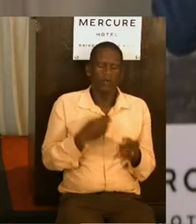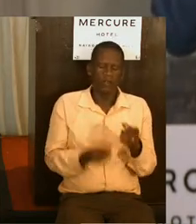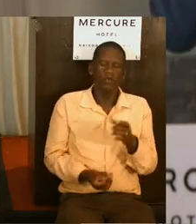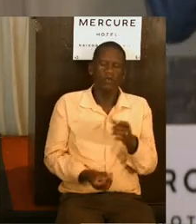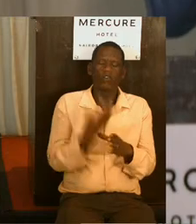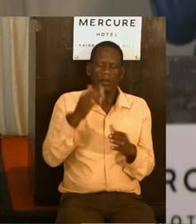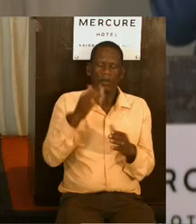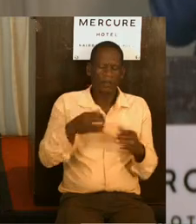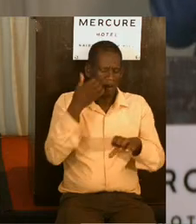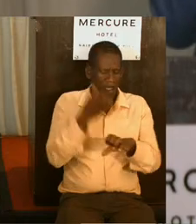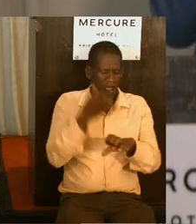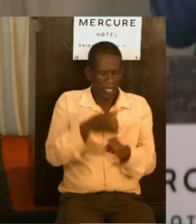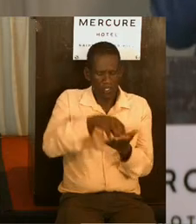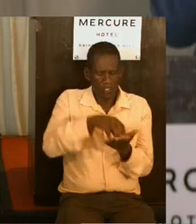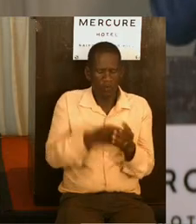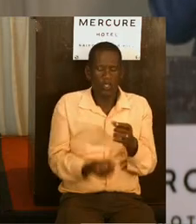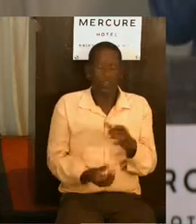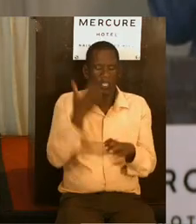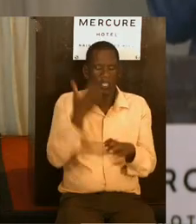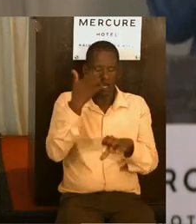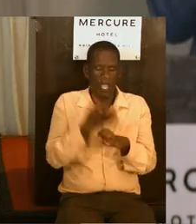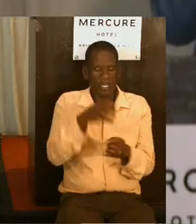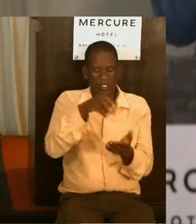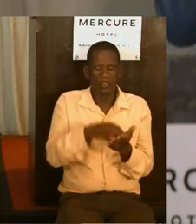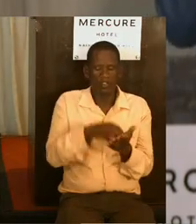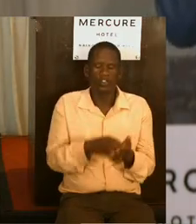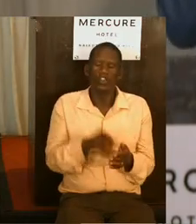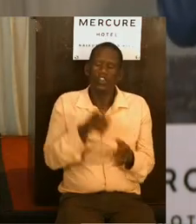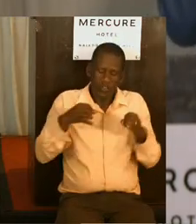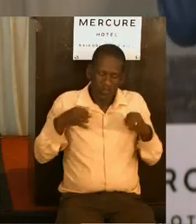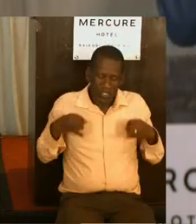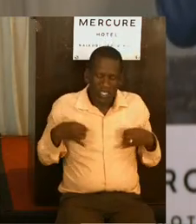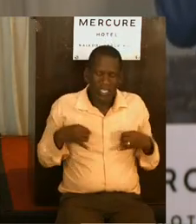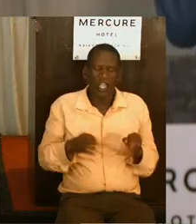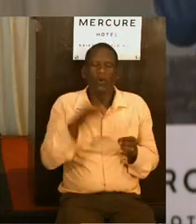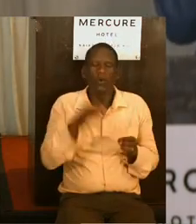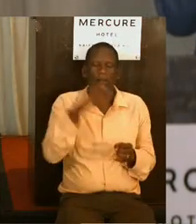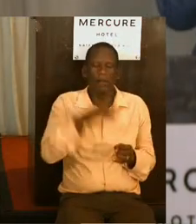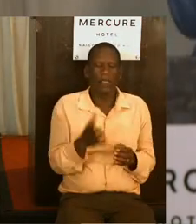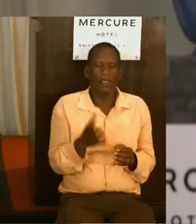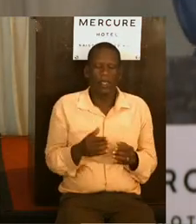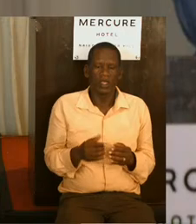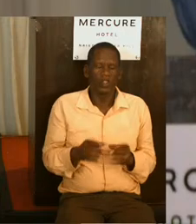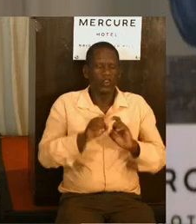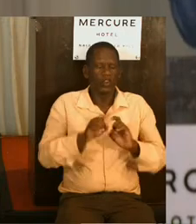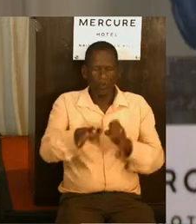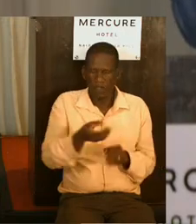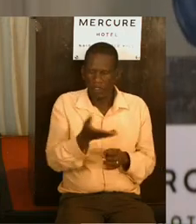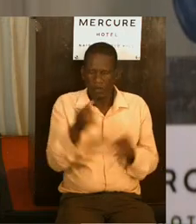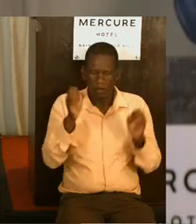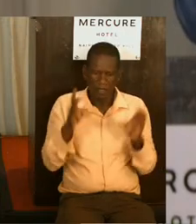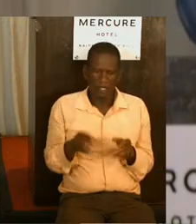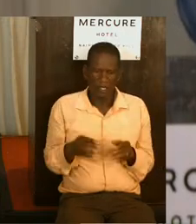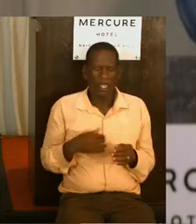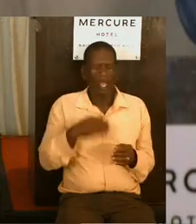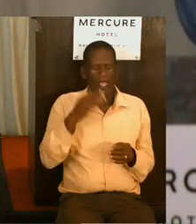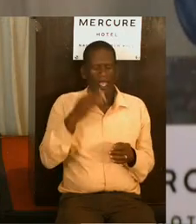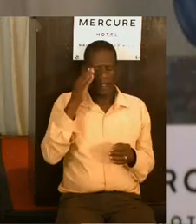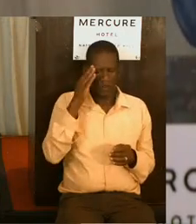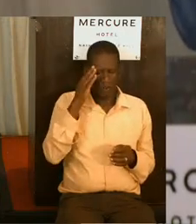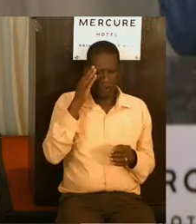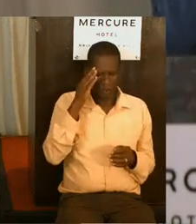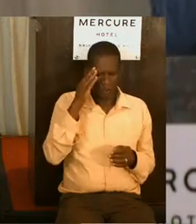grown up in very difficult situations you try going back there you'll not even find them I know